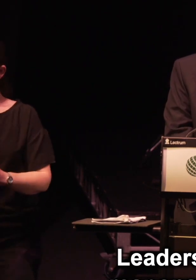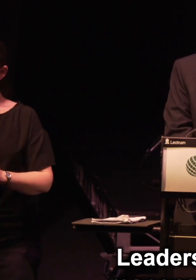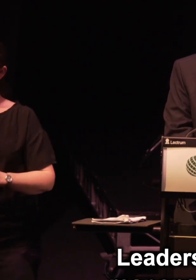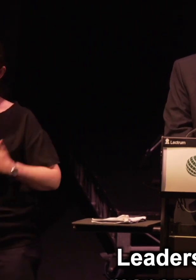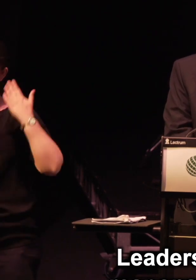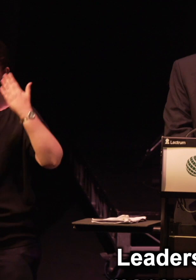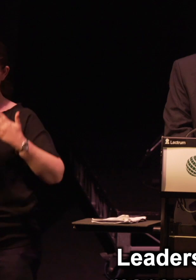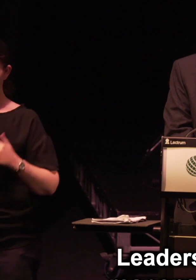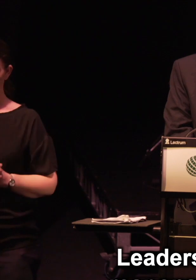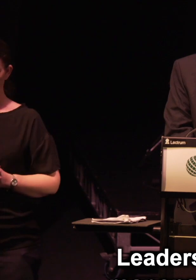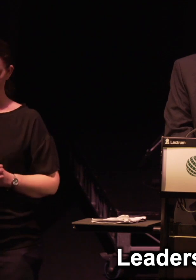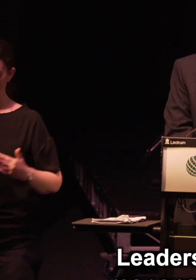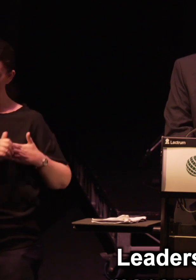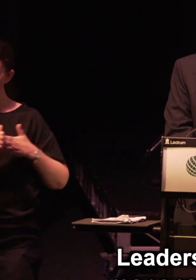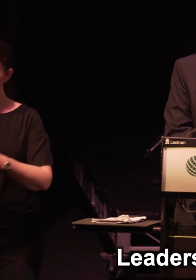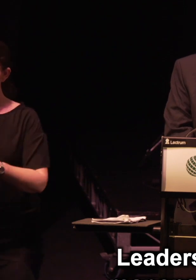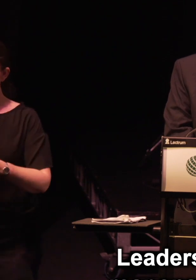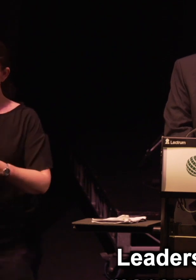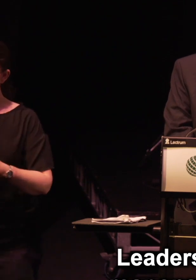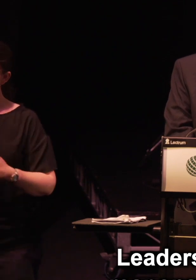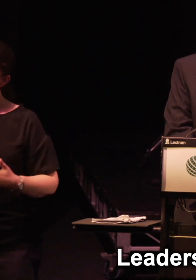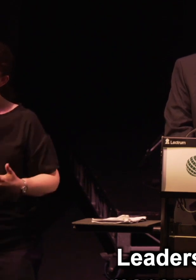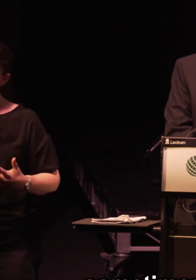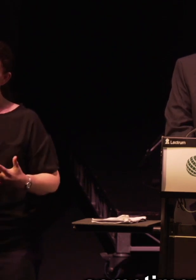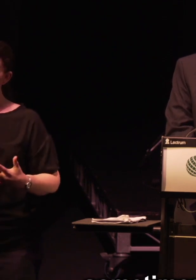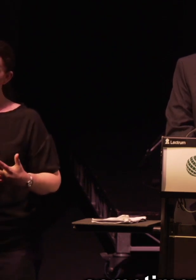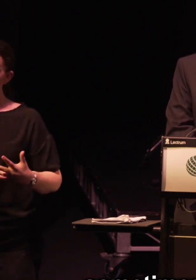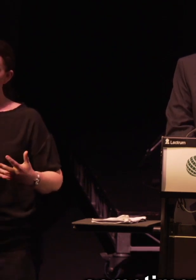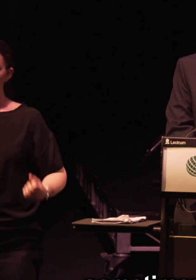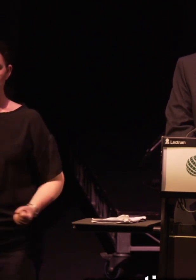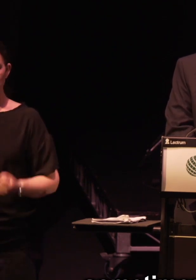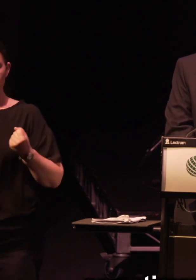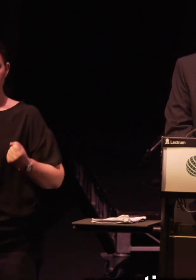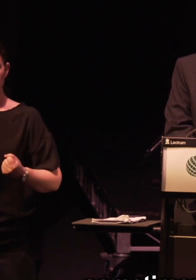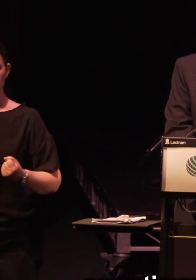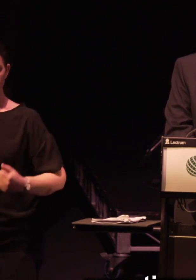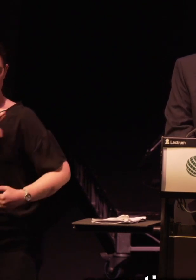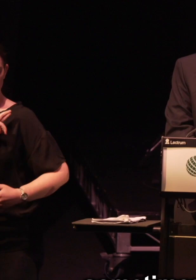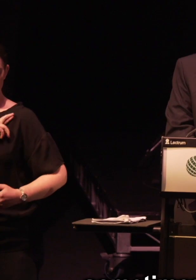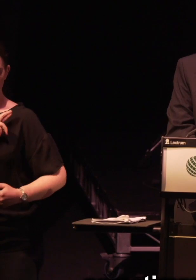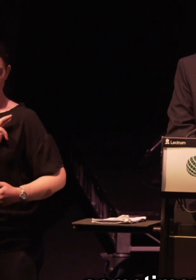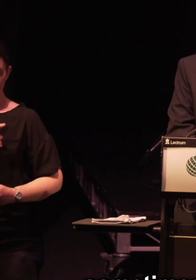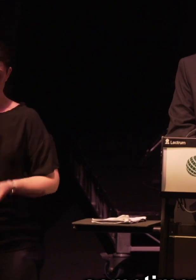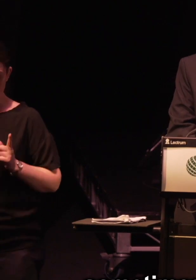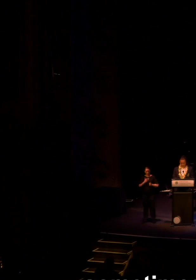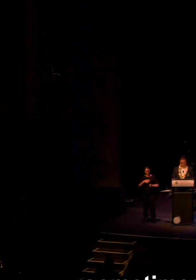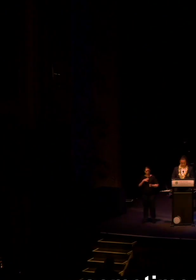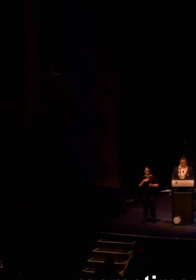great weight and responsibility and requires courage, sometimes to do things that are unpopular.